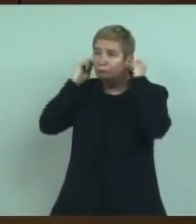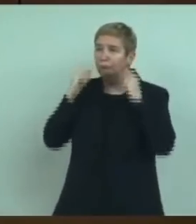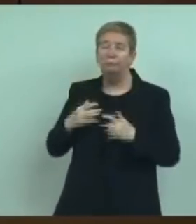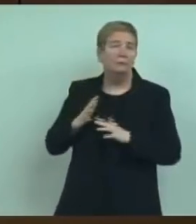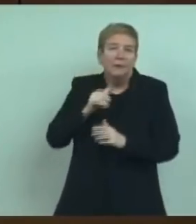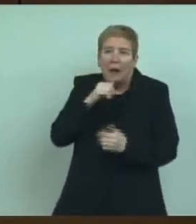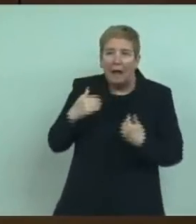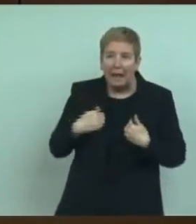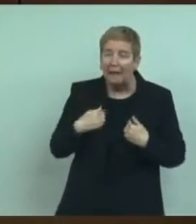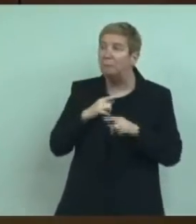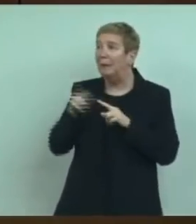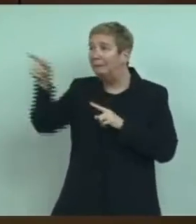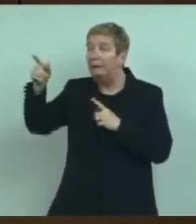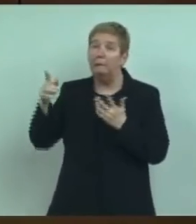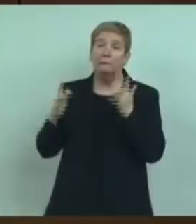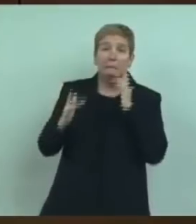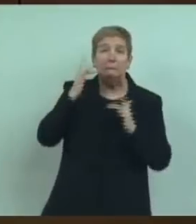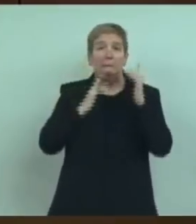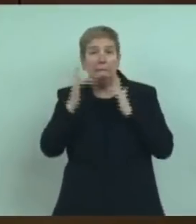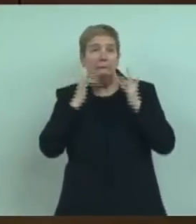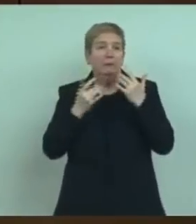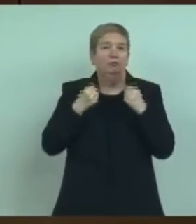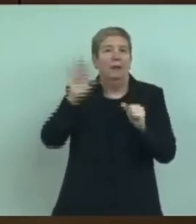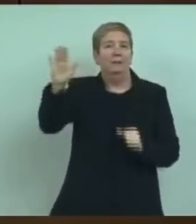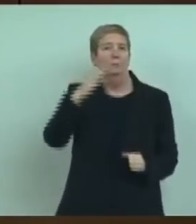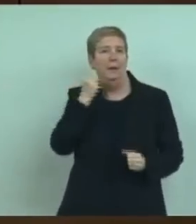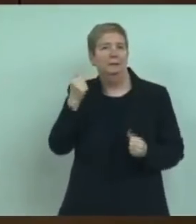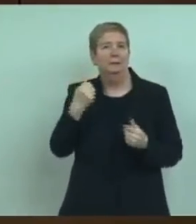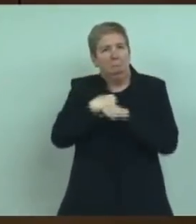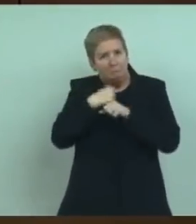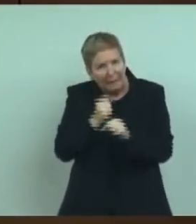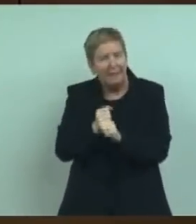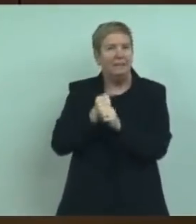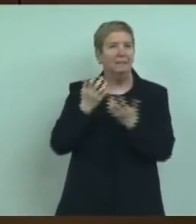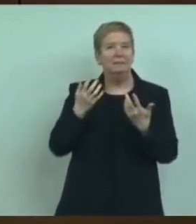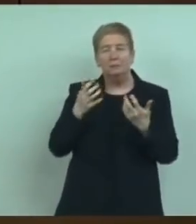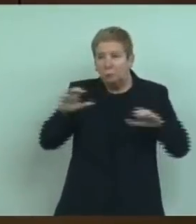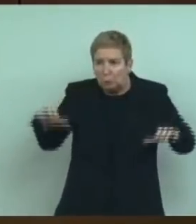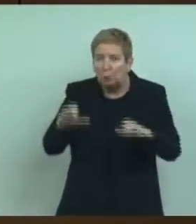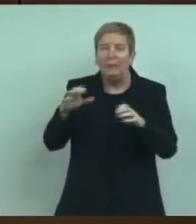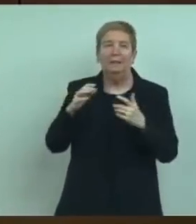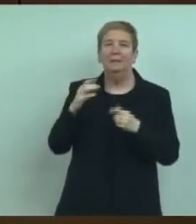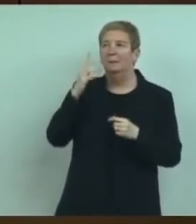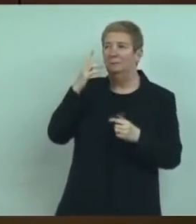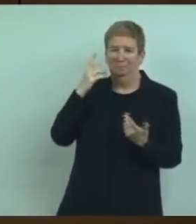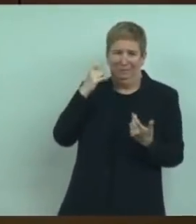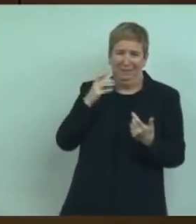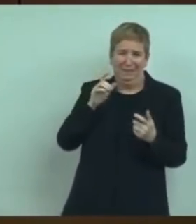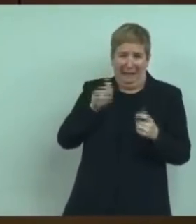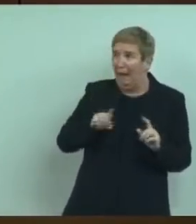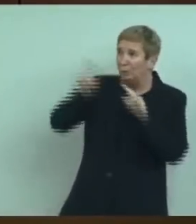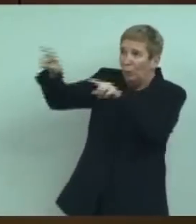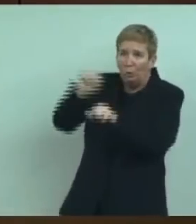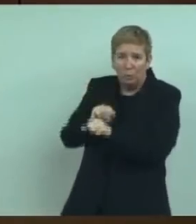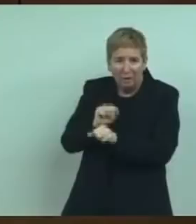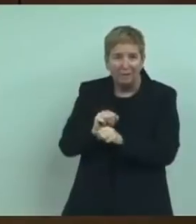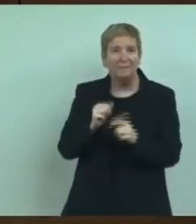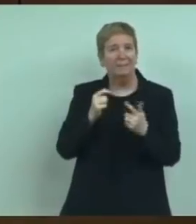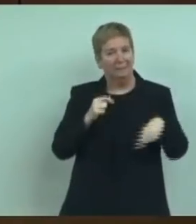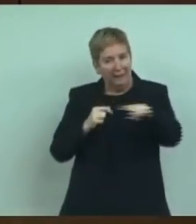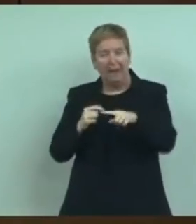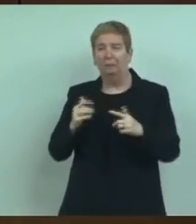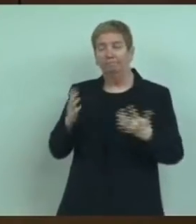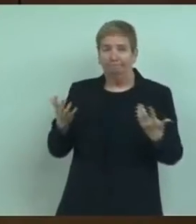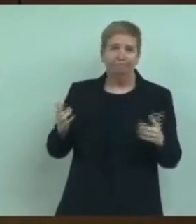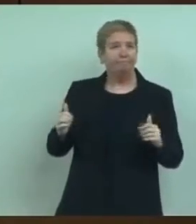it making whatever they can work, because they're not going to not go to work and make sure that you're getting necessary